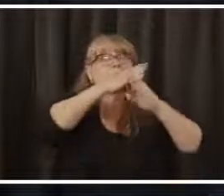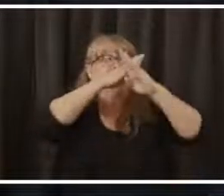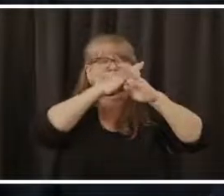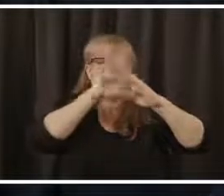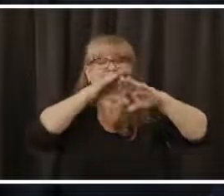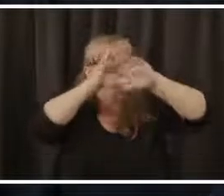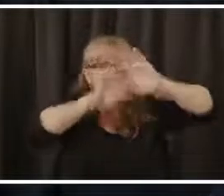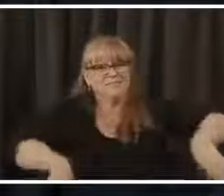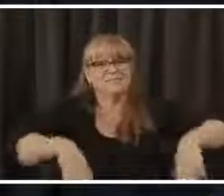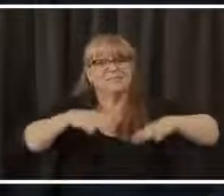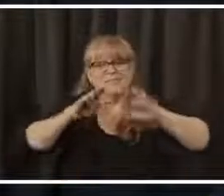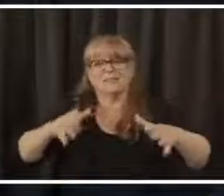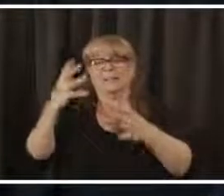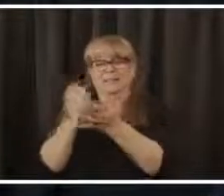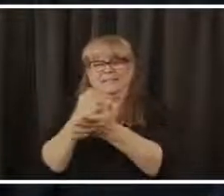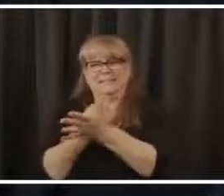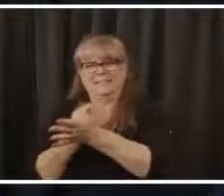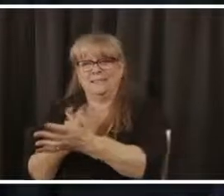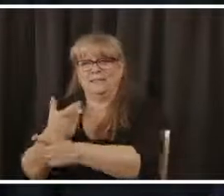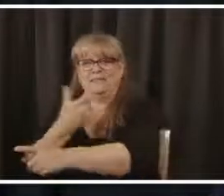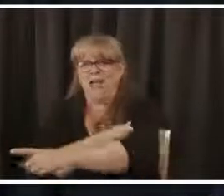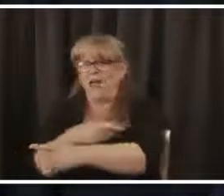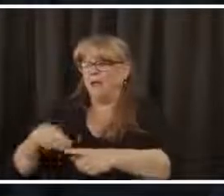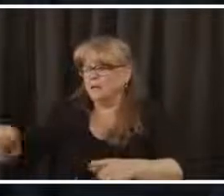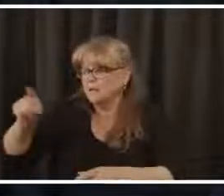to everybody who says that they want to get the vaccine.